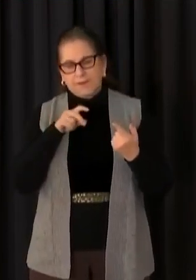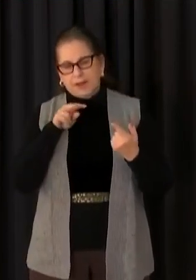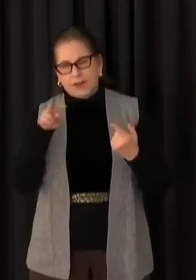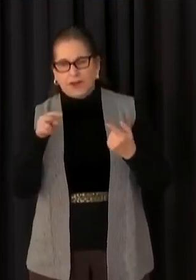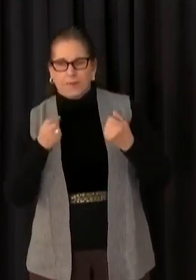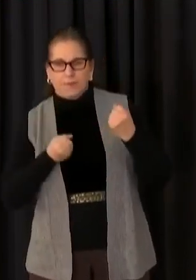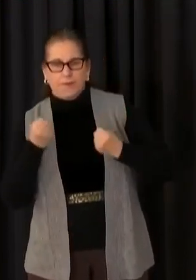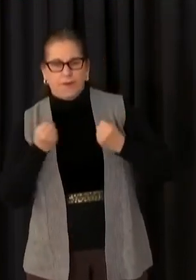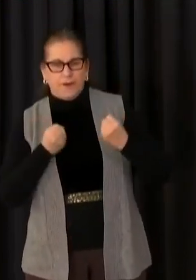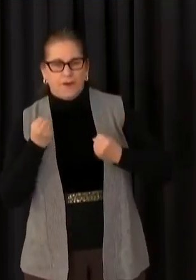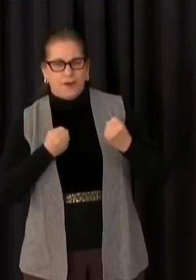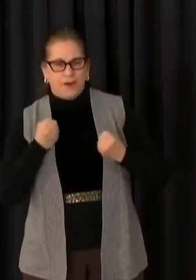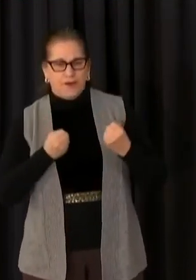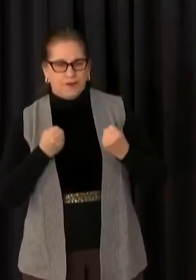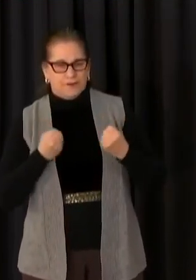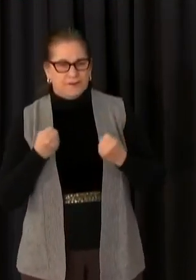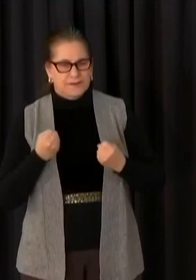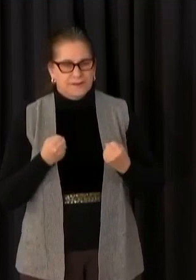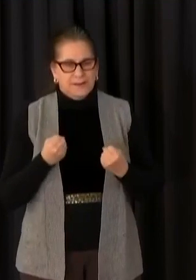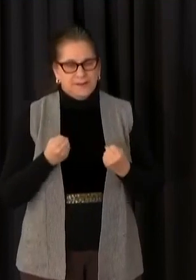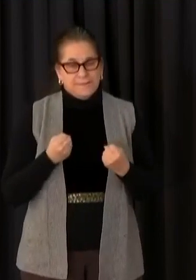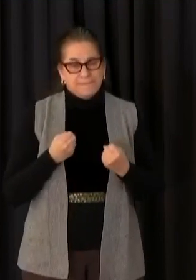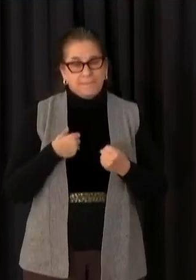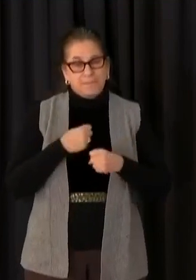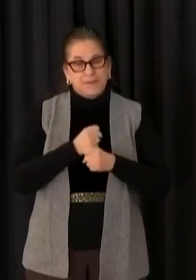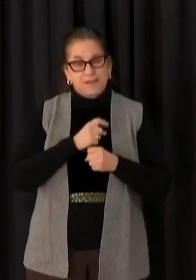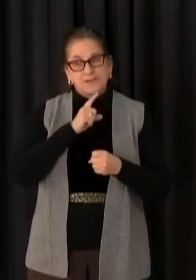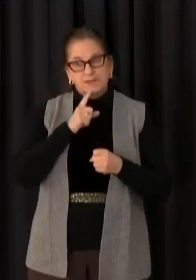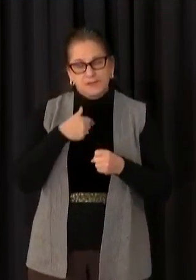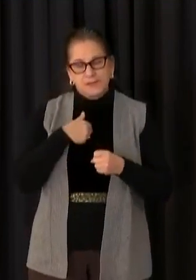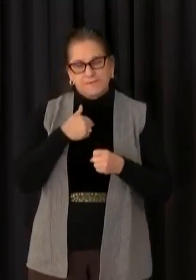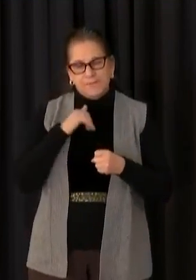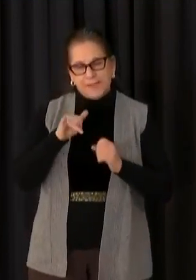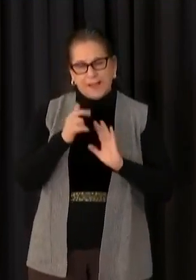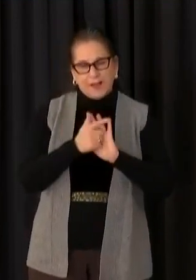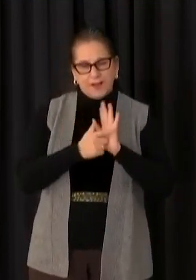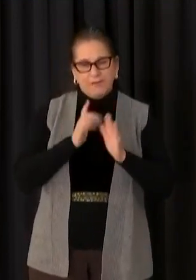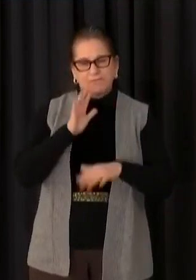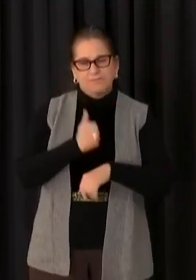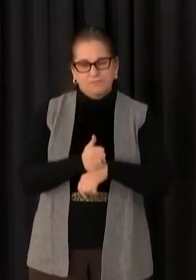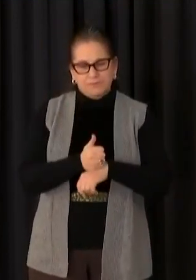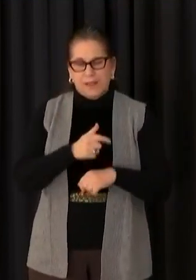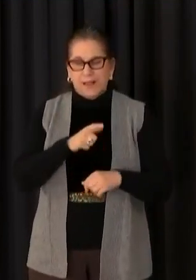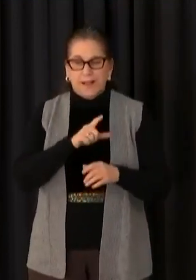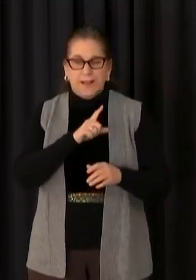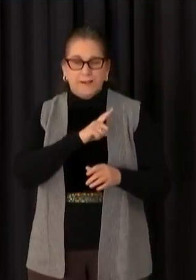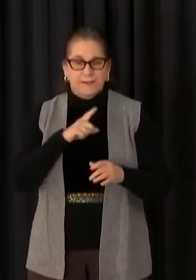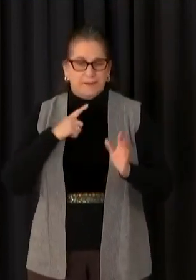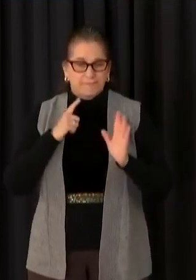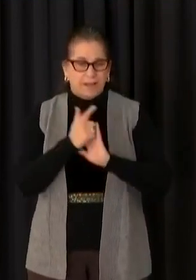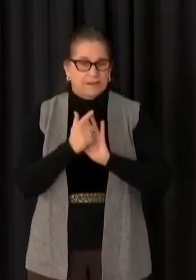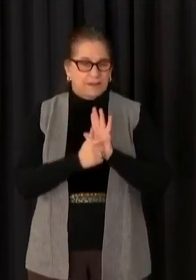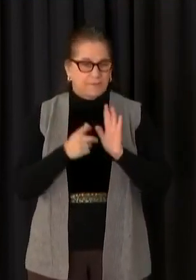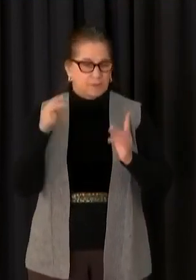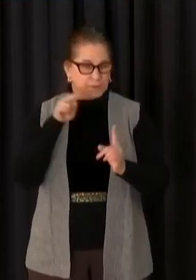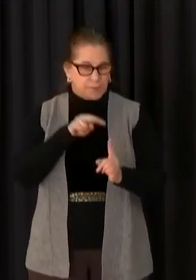we currently have to make sure that that works for us, and from a legislative standpoint, but also from a focused law